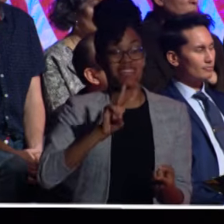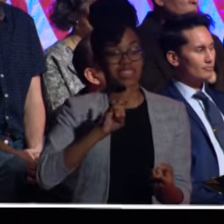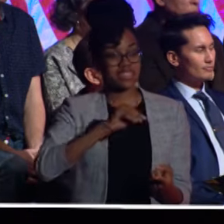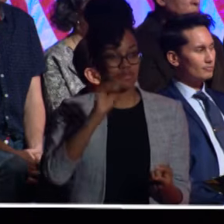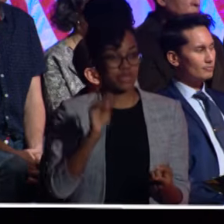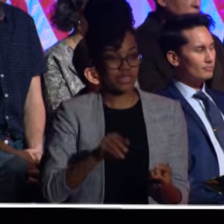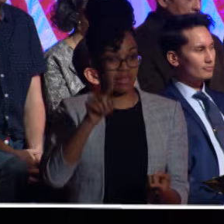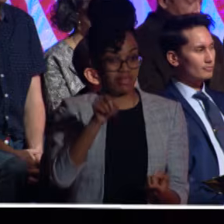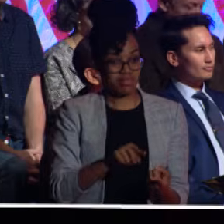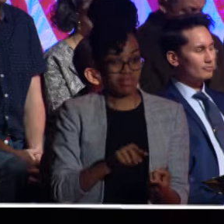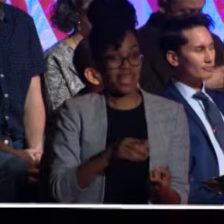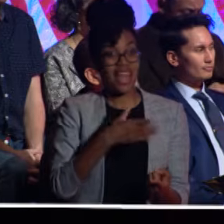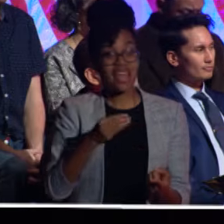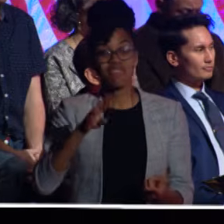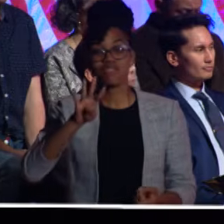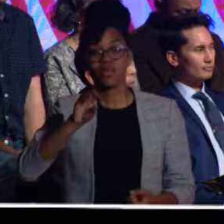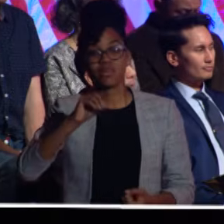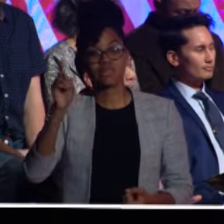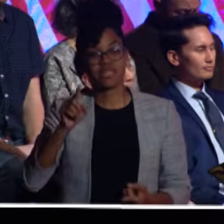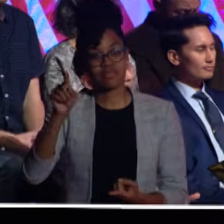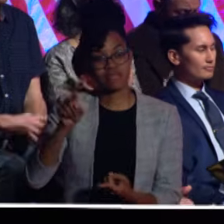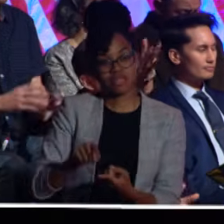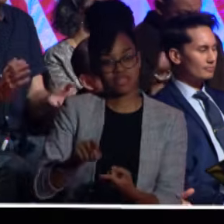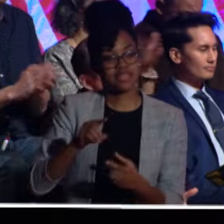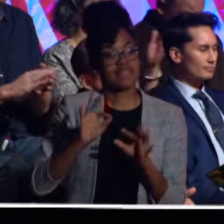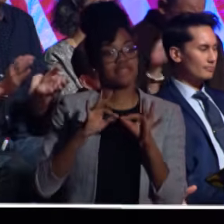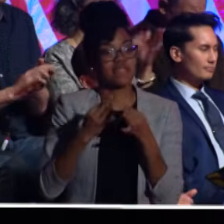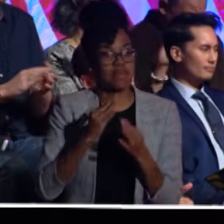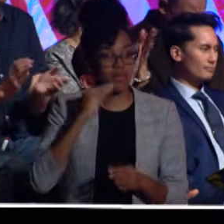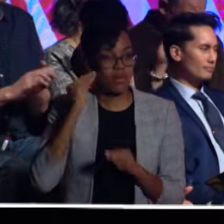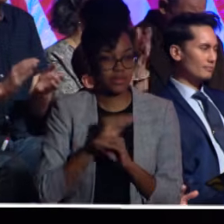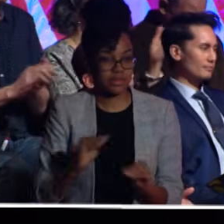40% reduction in family homelessness.